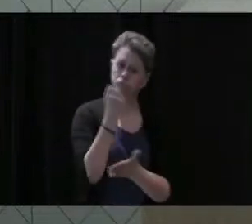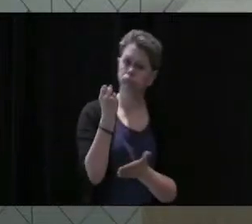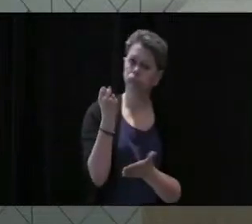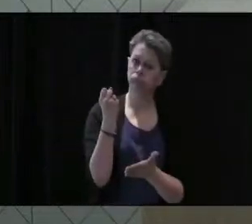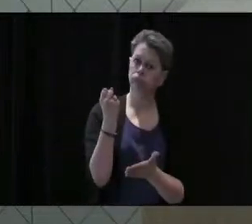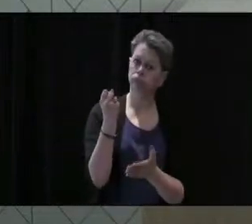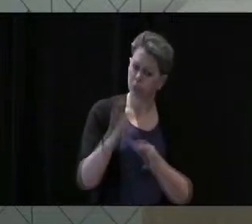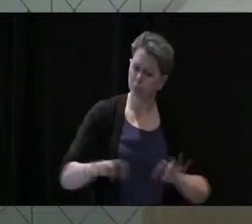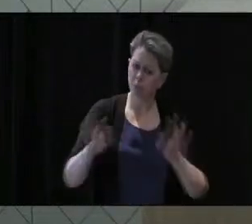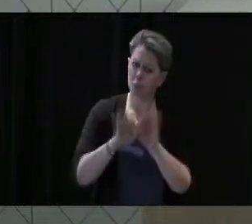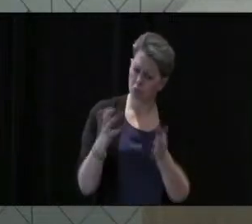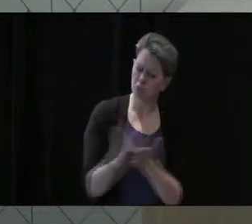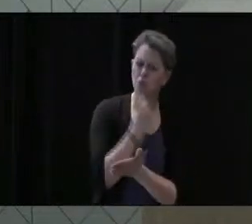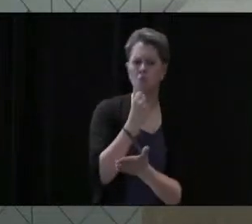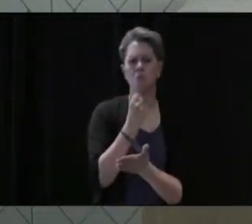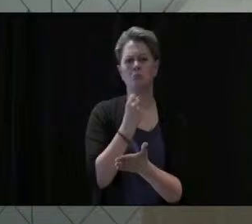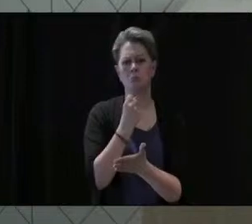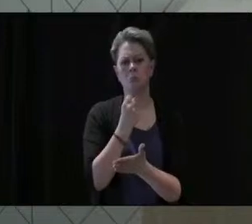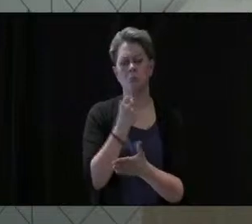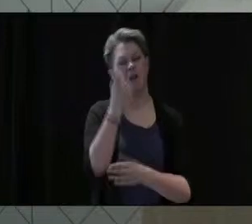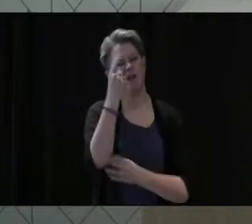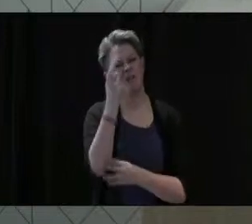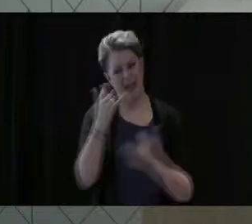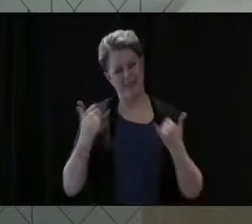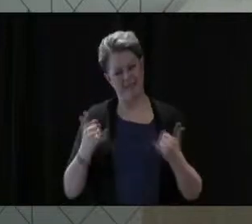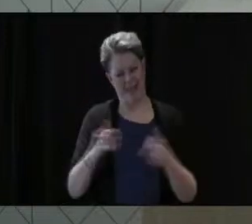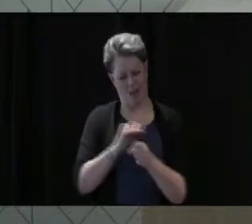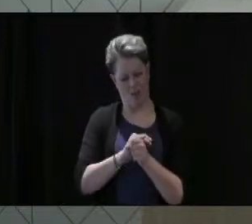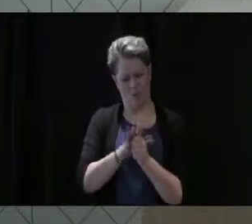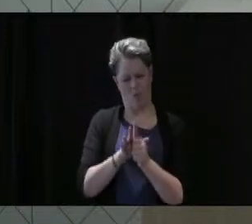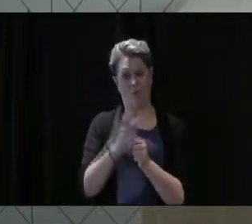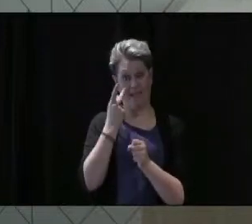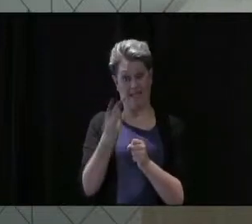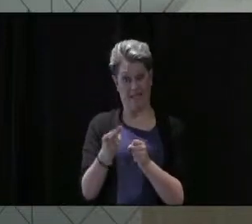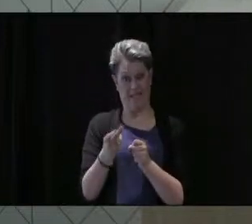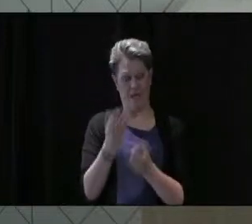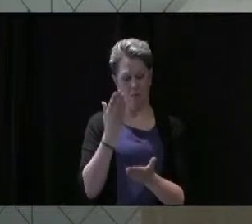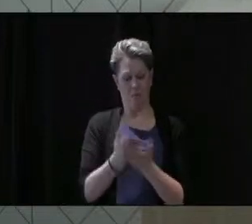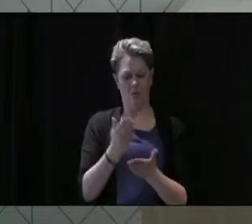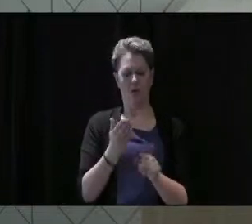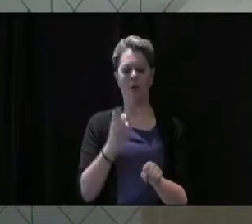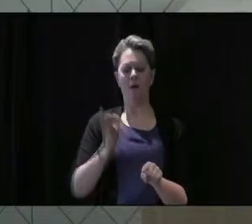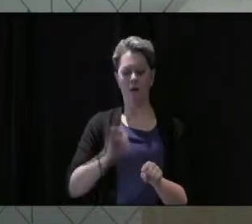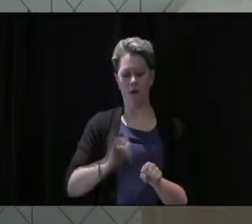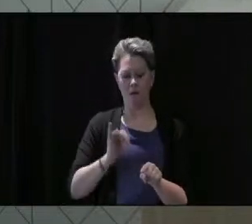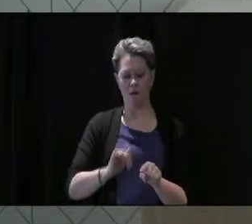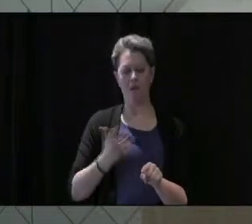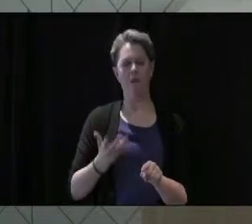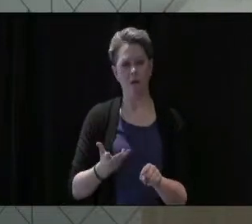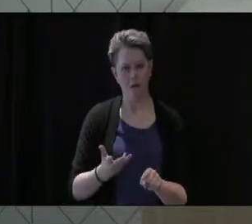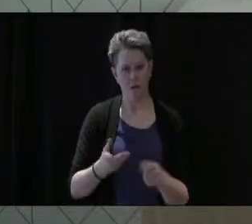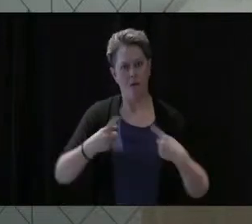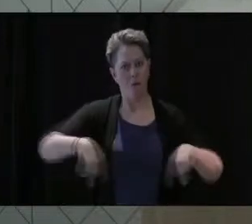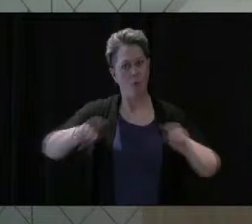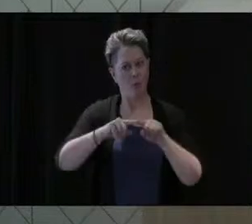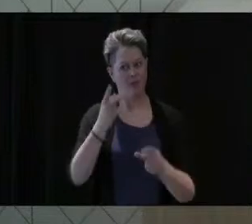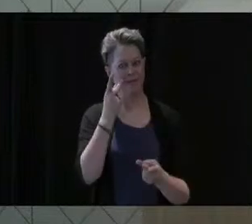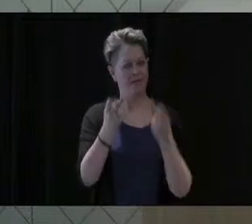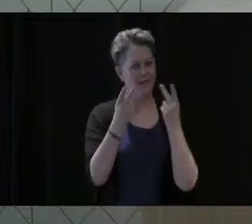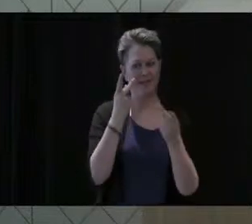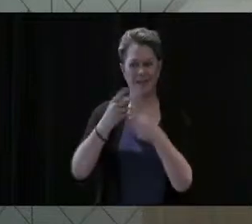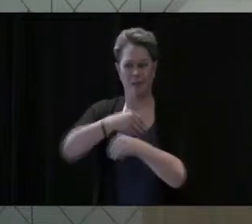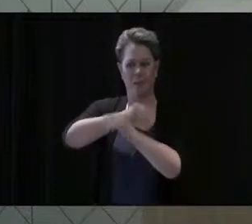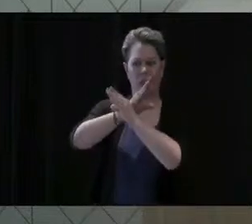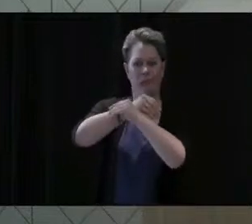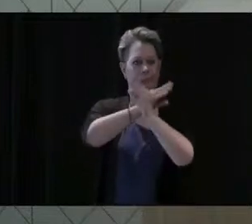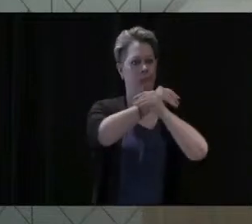this very difficult pandemic time has we've probably accelerated our use of virtual